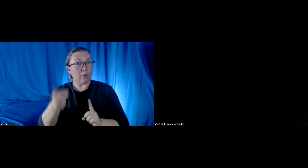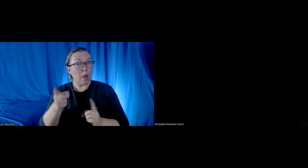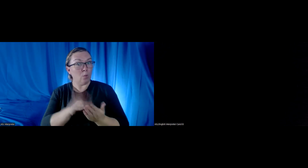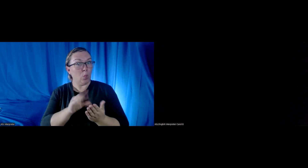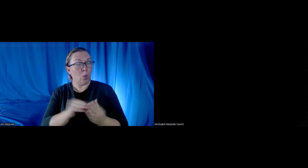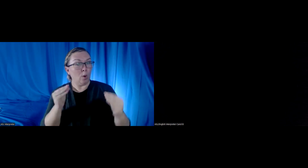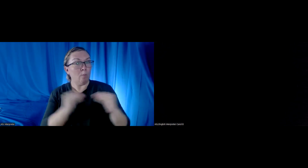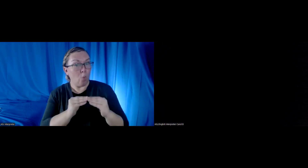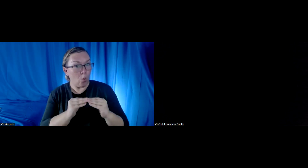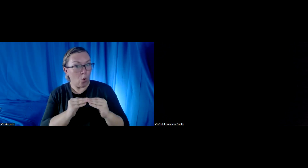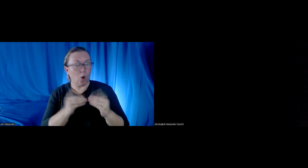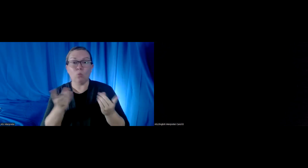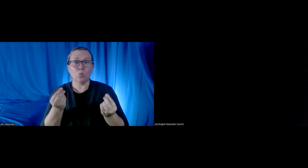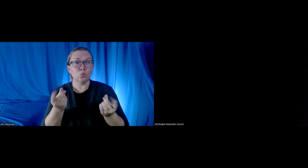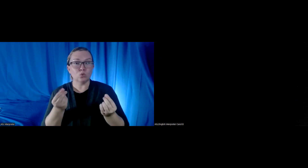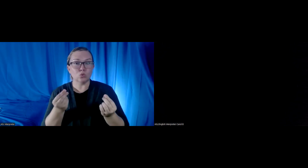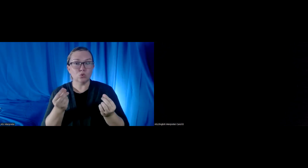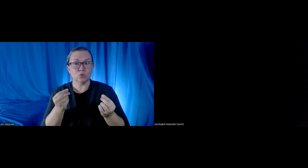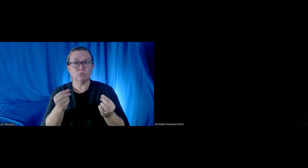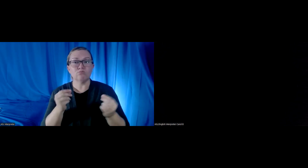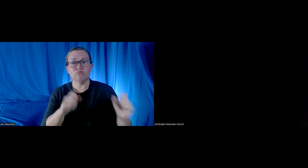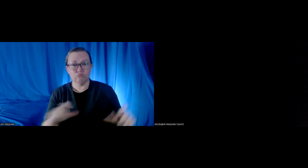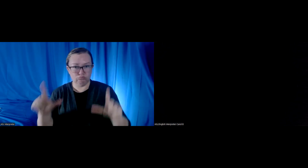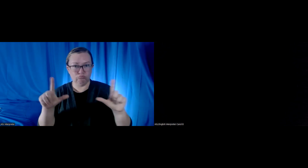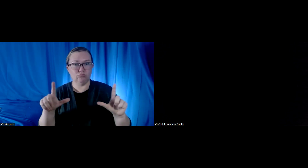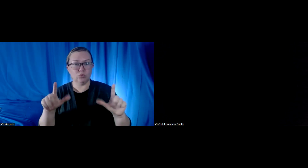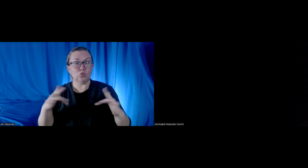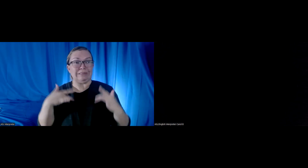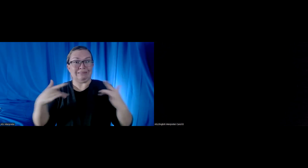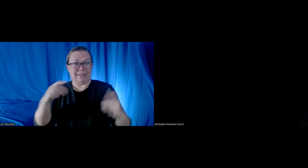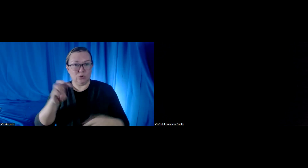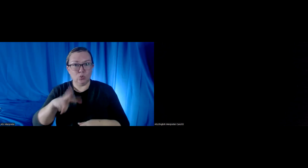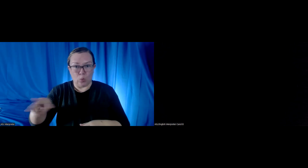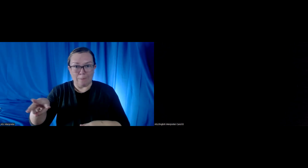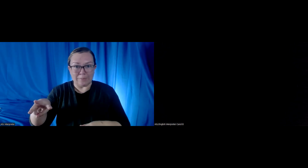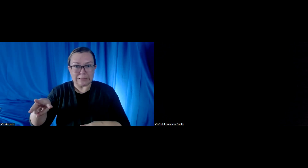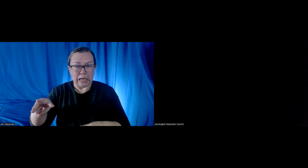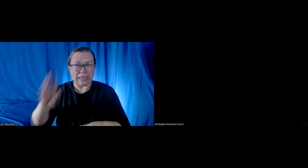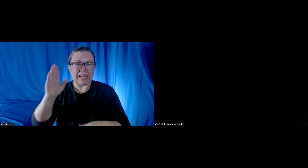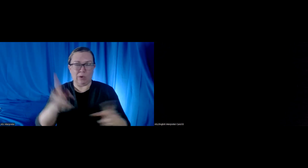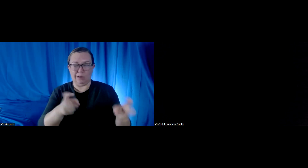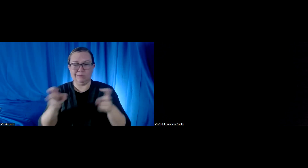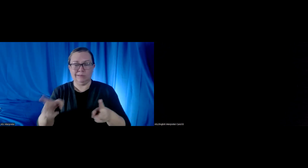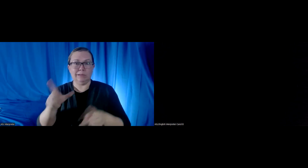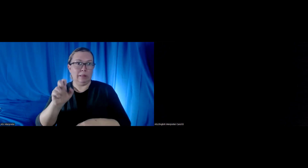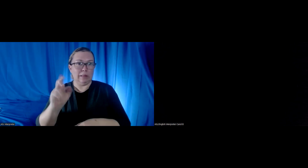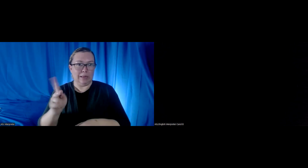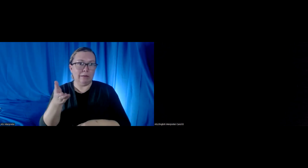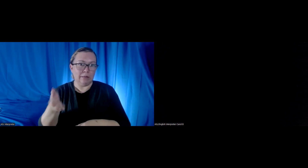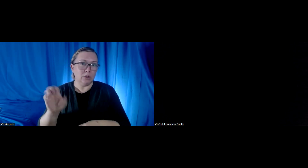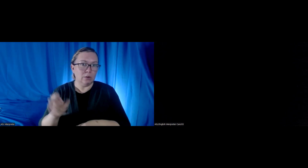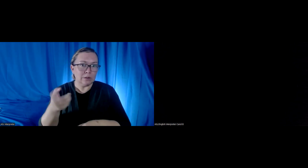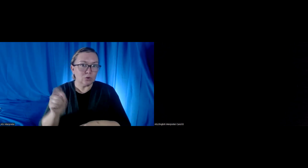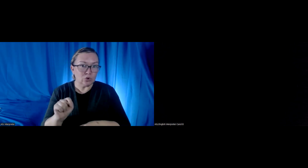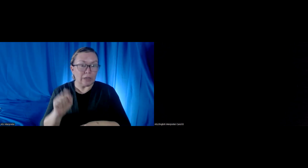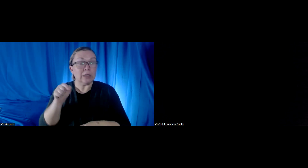about them, you can go to the event page website. I will put the link in the chat, but they are